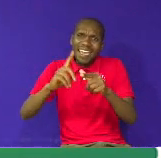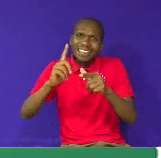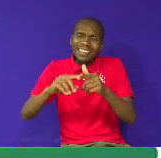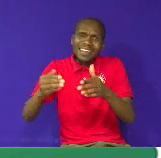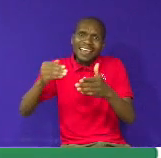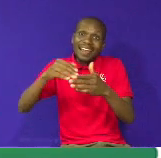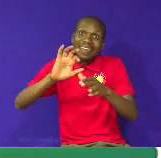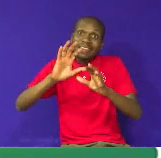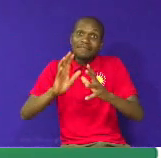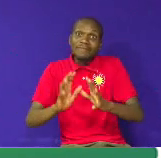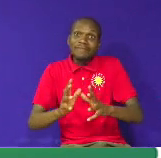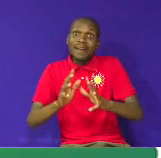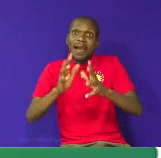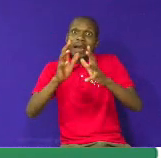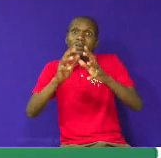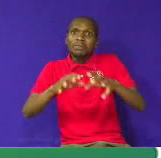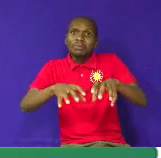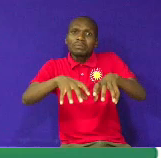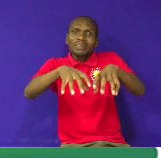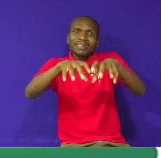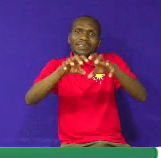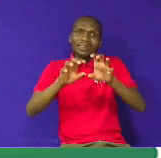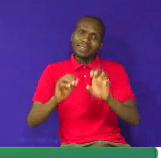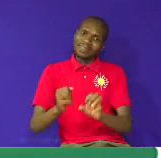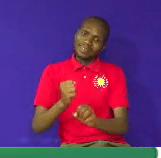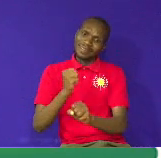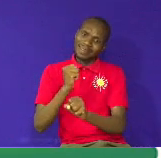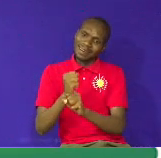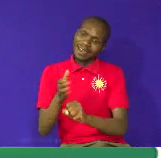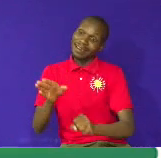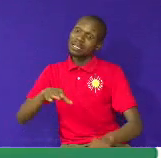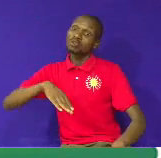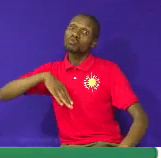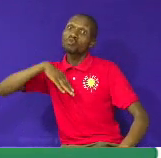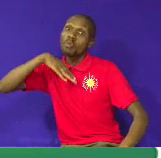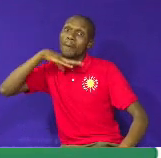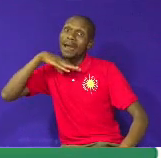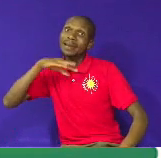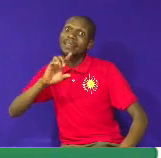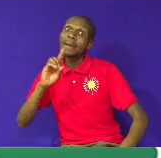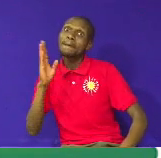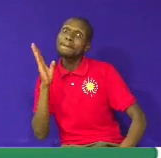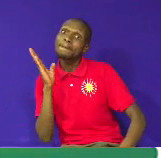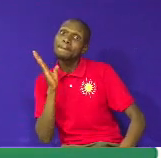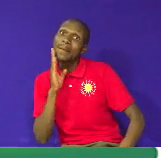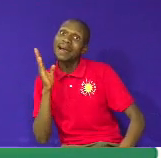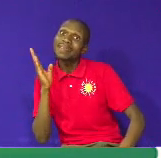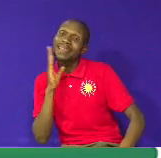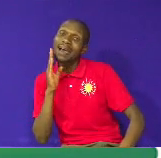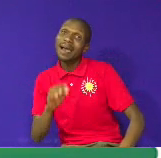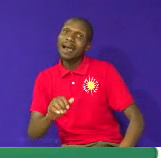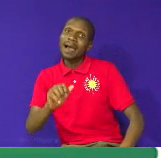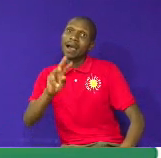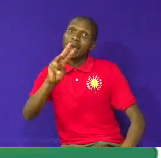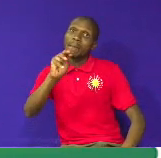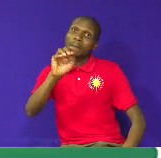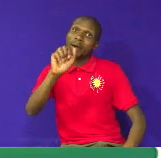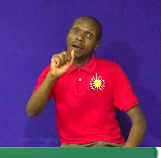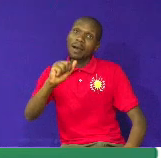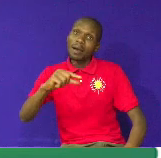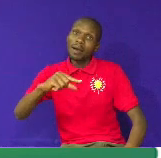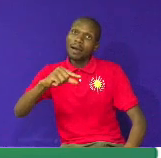aso moje gabu wa matanga hujibono baka koreka na aso konyara komoenia omongina Margaret Mauti uyuru